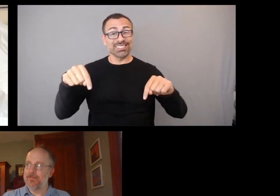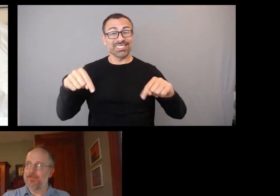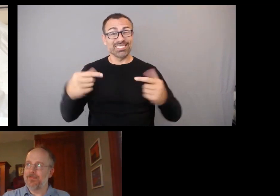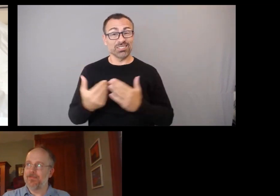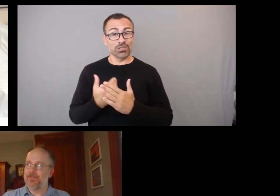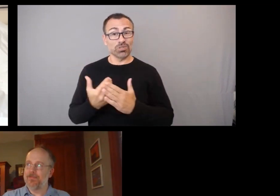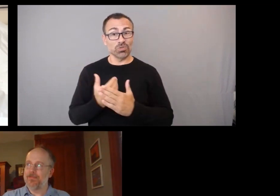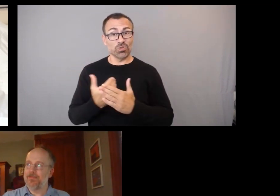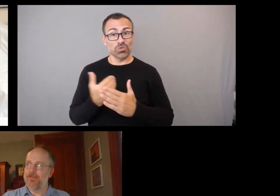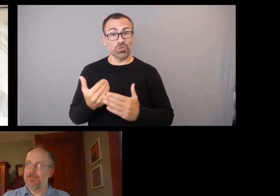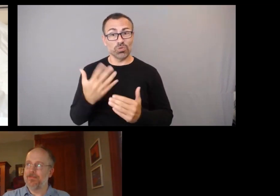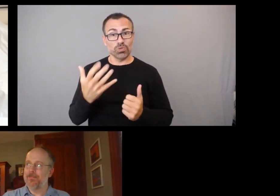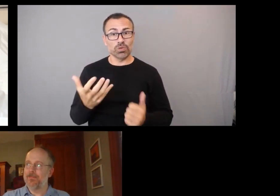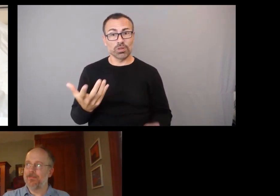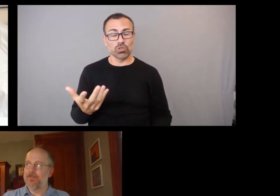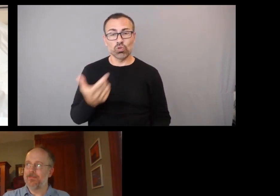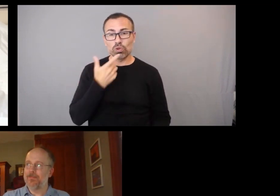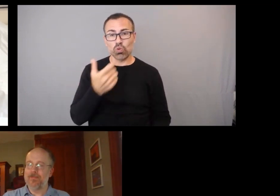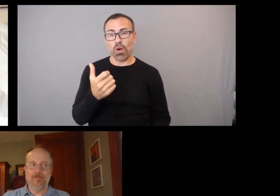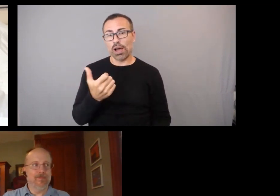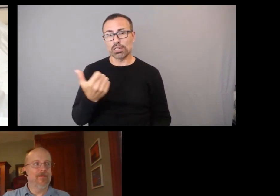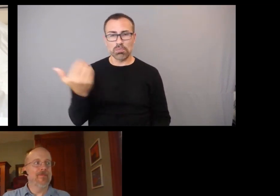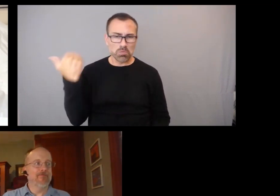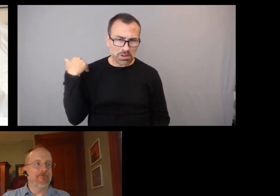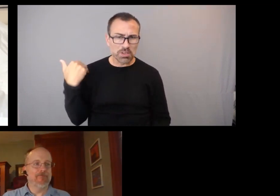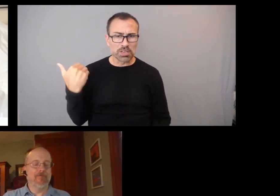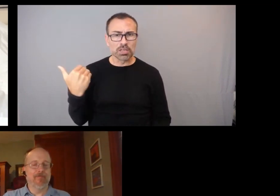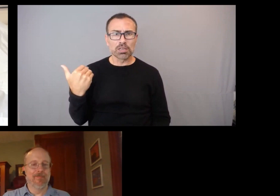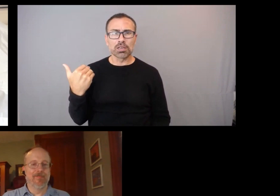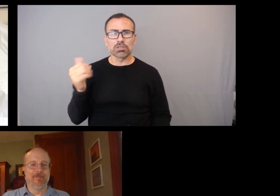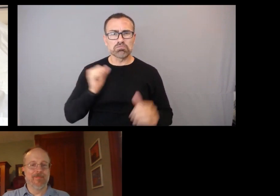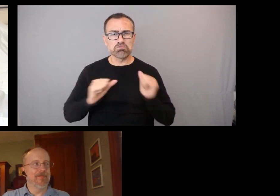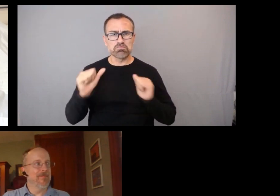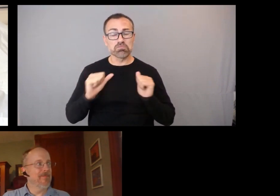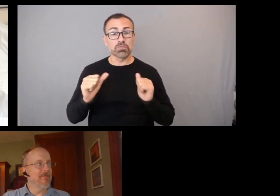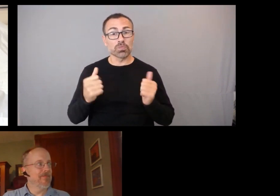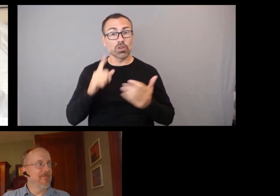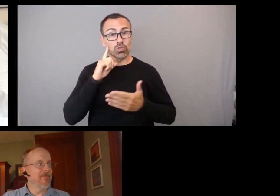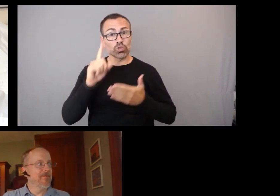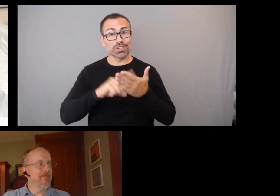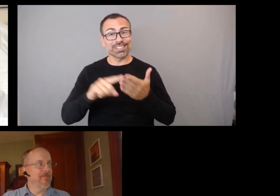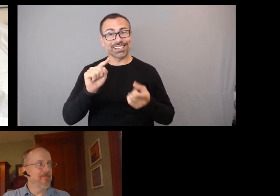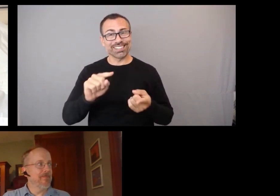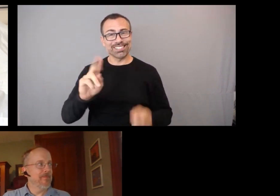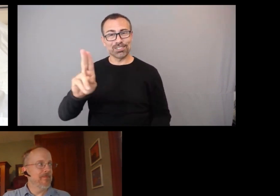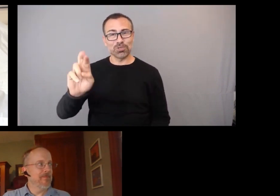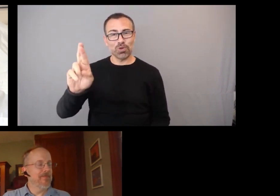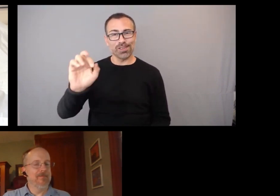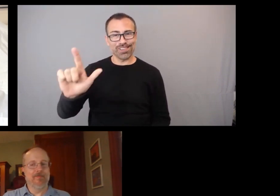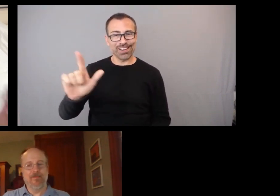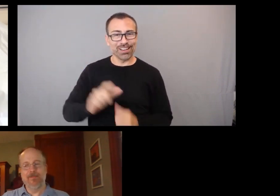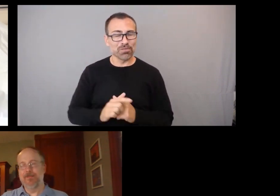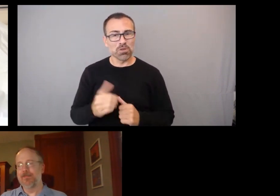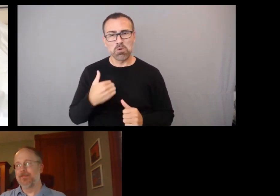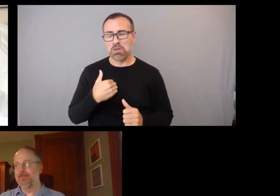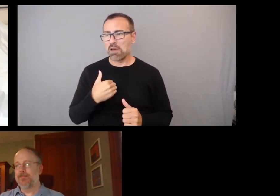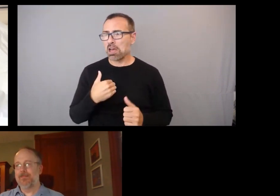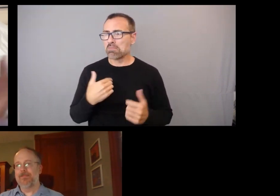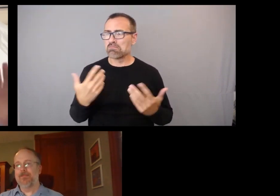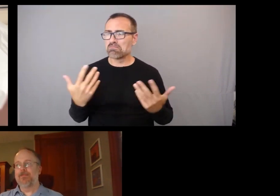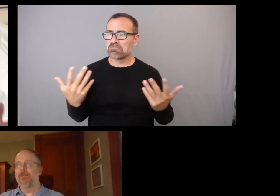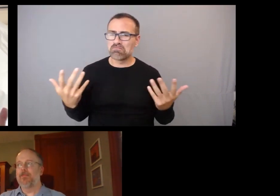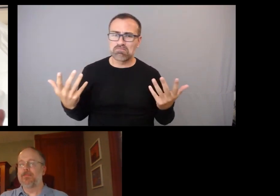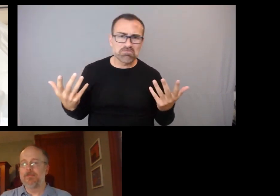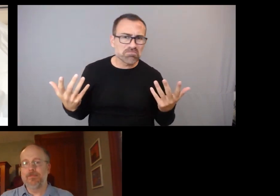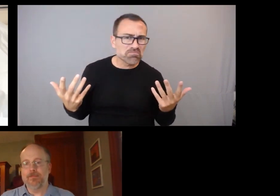and you want to watch some other past episodes that we've had, you can check out this URL. We've had them about